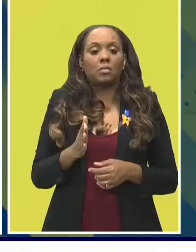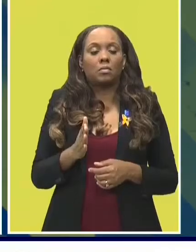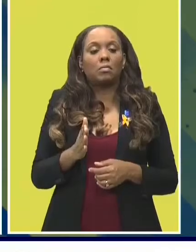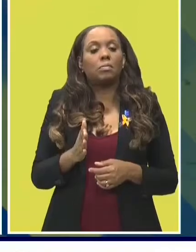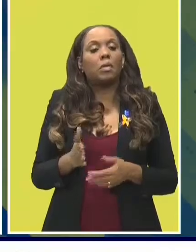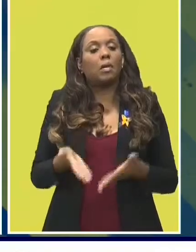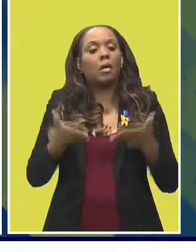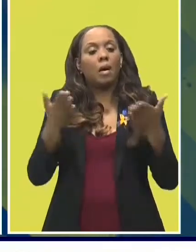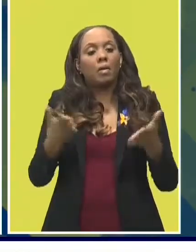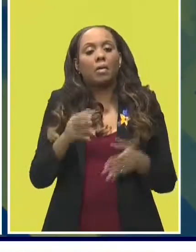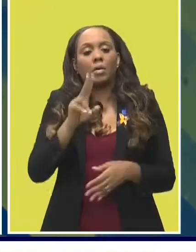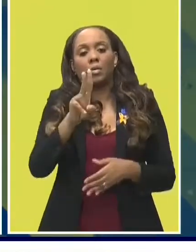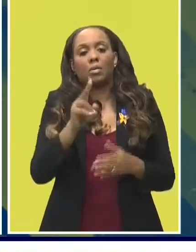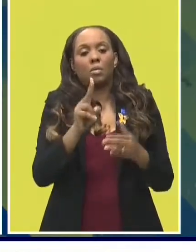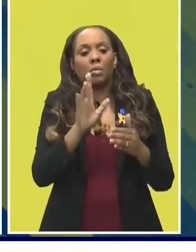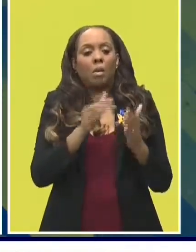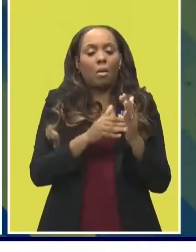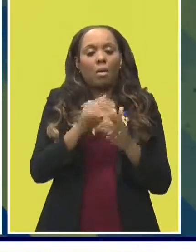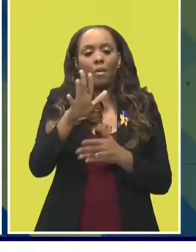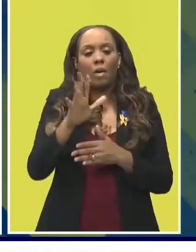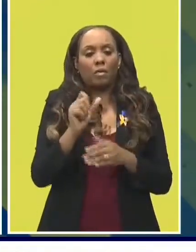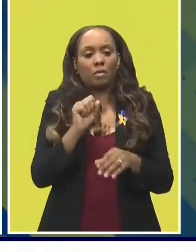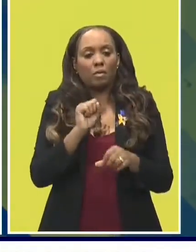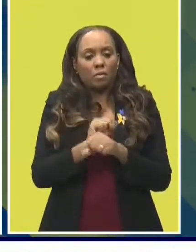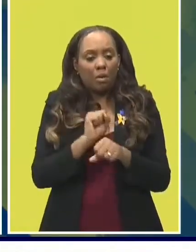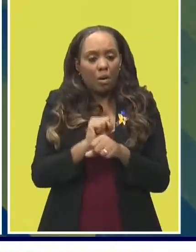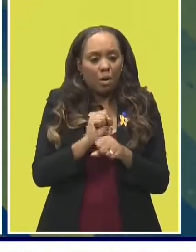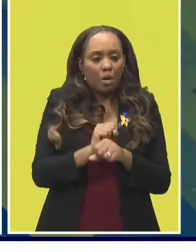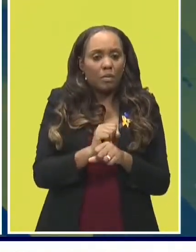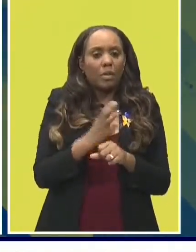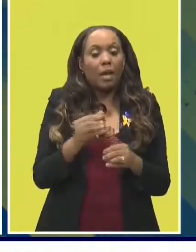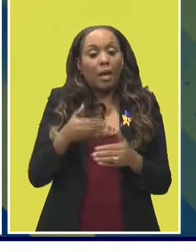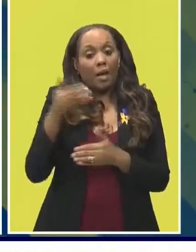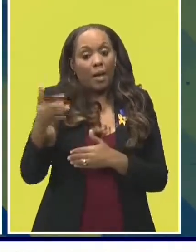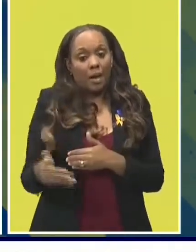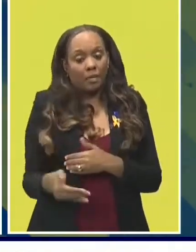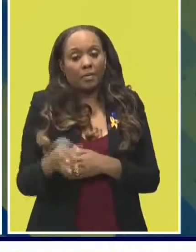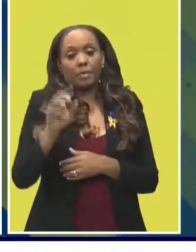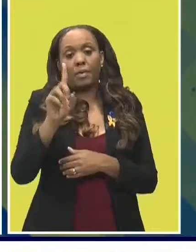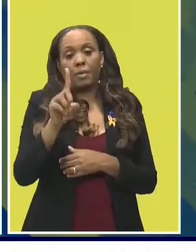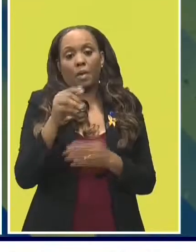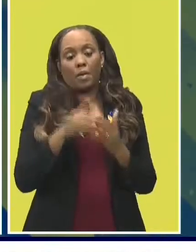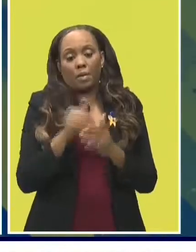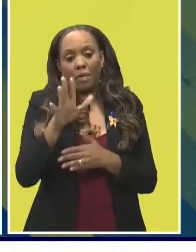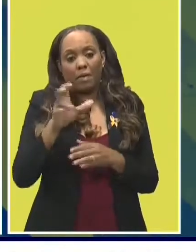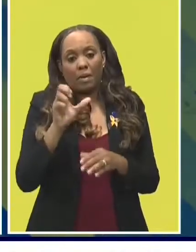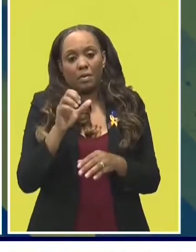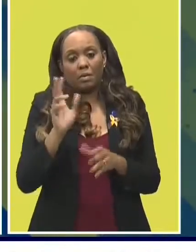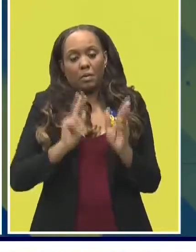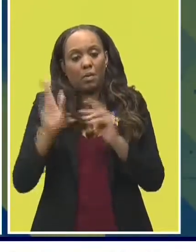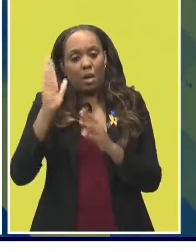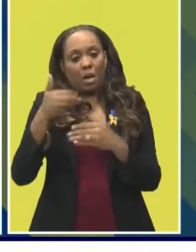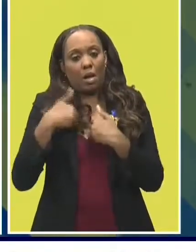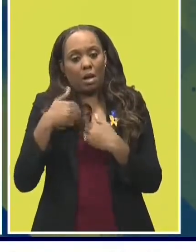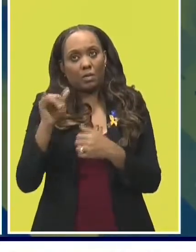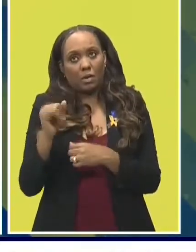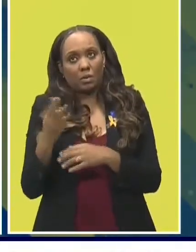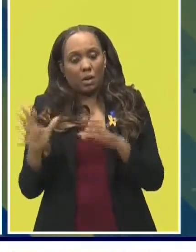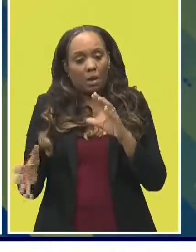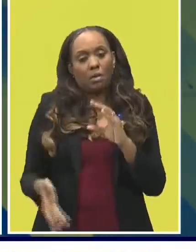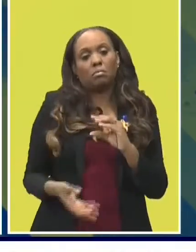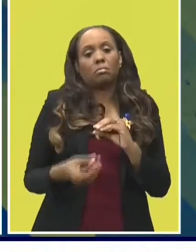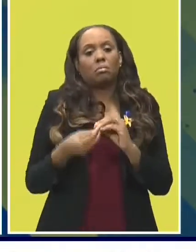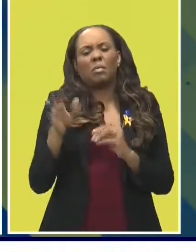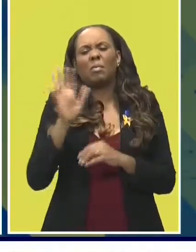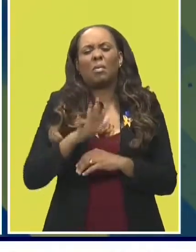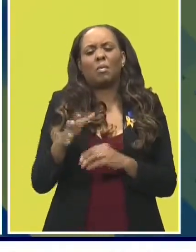jobs during construction and 1,500 during the post and operational phase. The total number of indirect jobs are